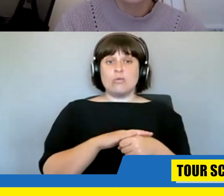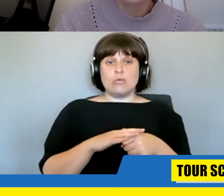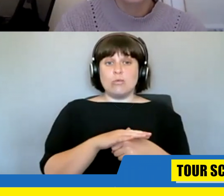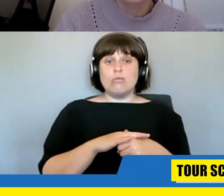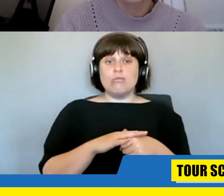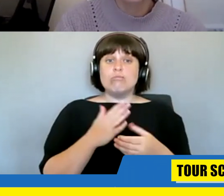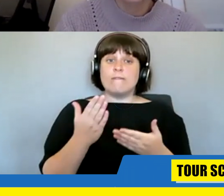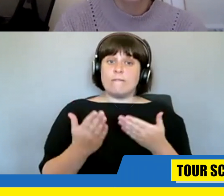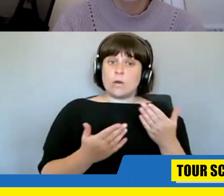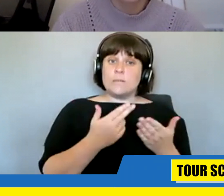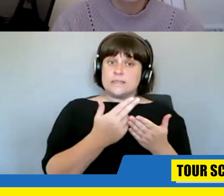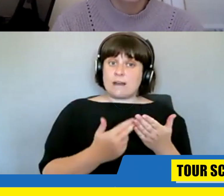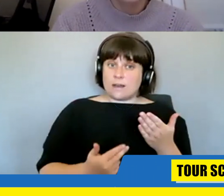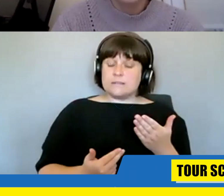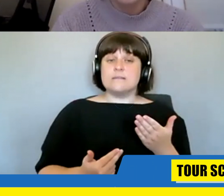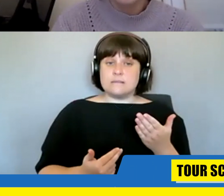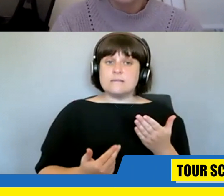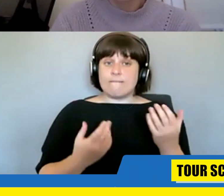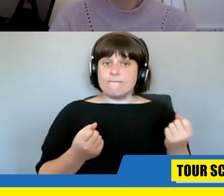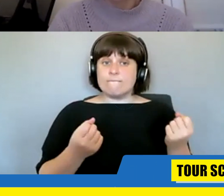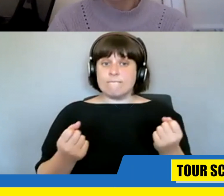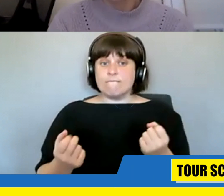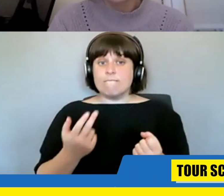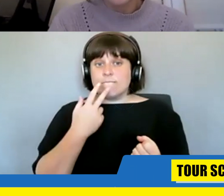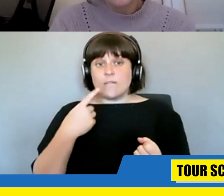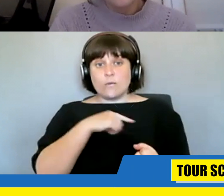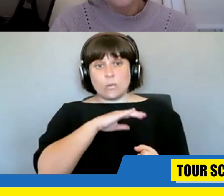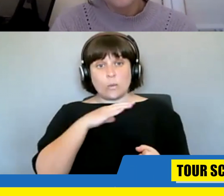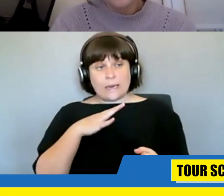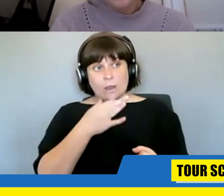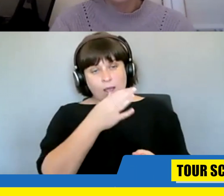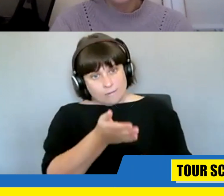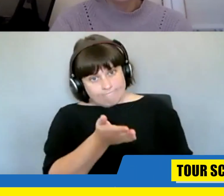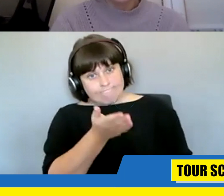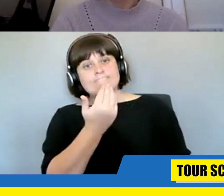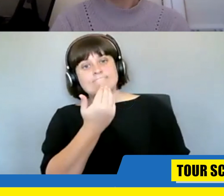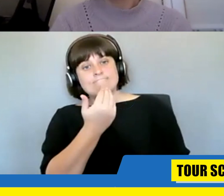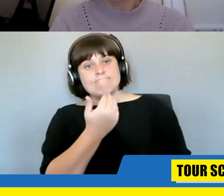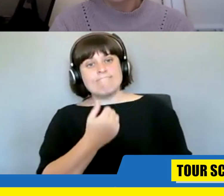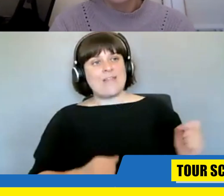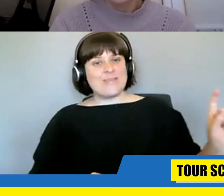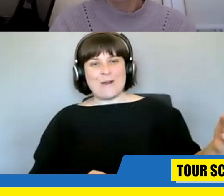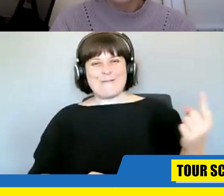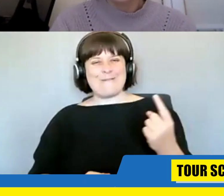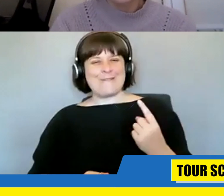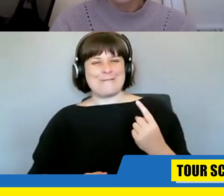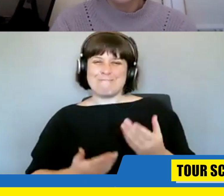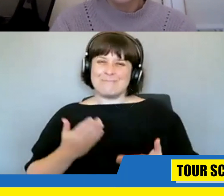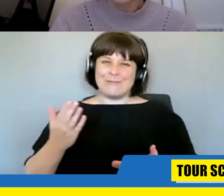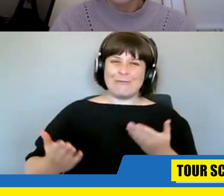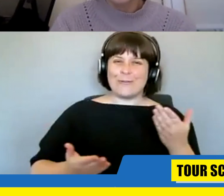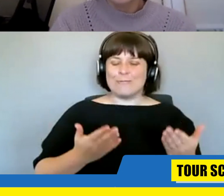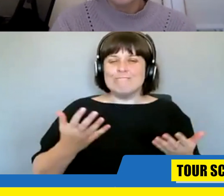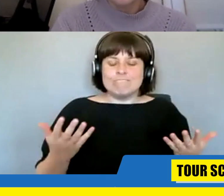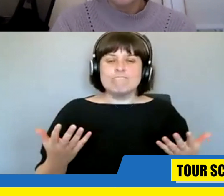if we need them, they come and do a day or a session, like they do a show. We do go